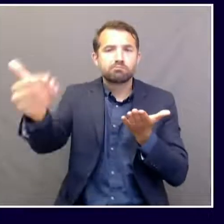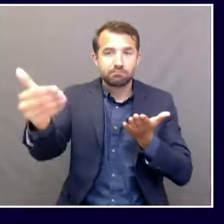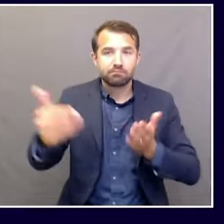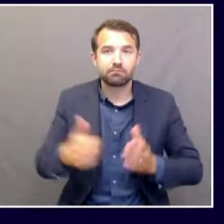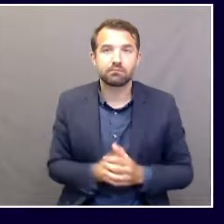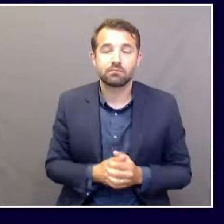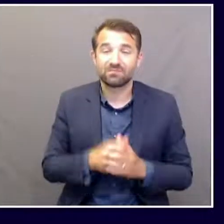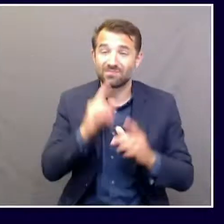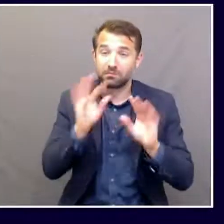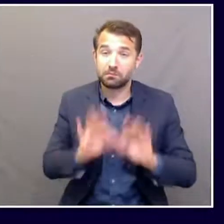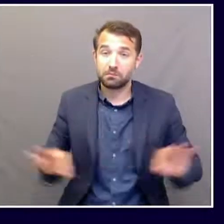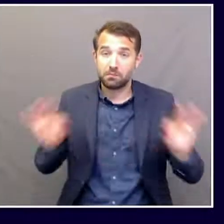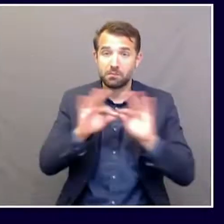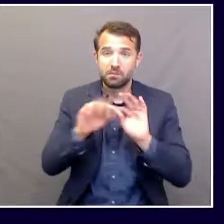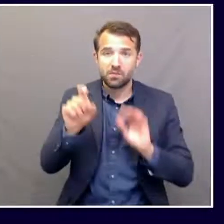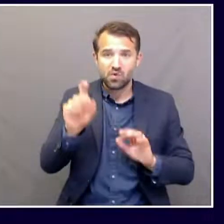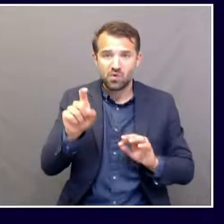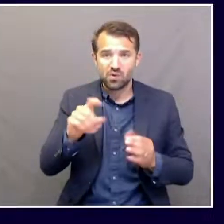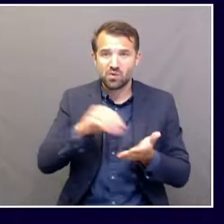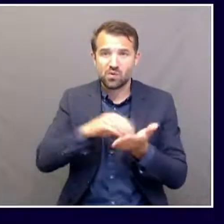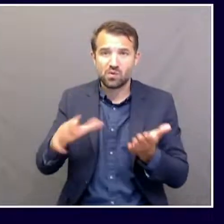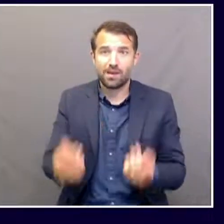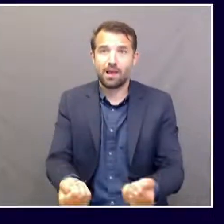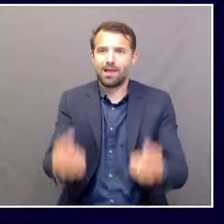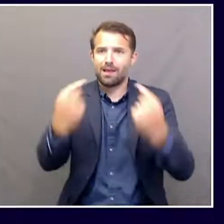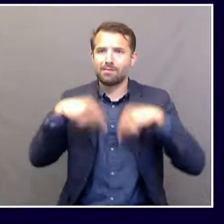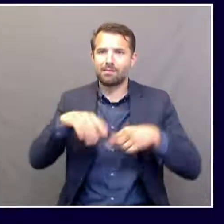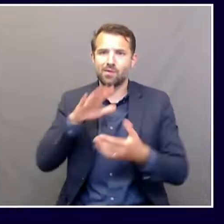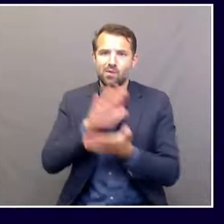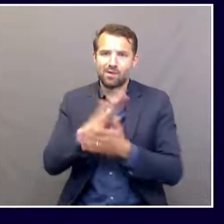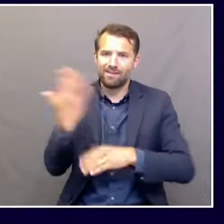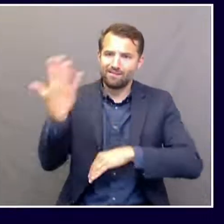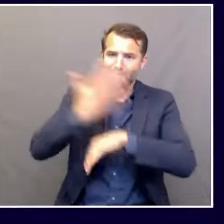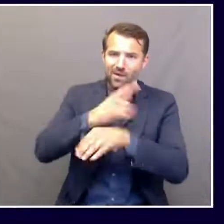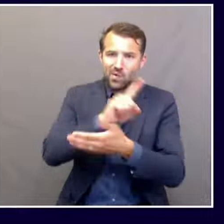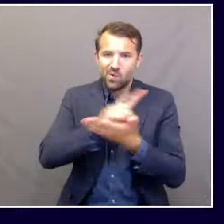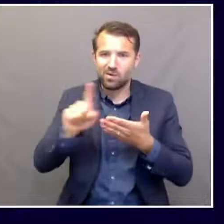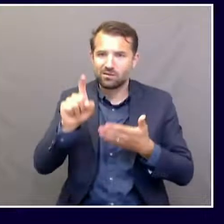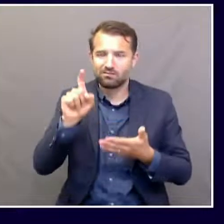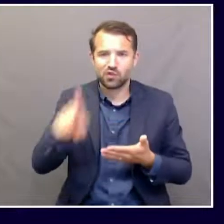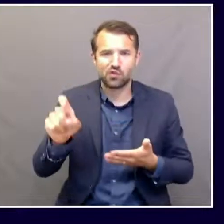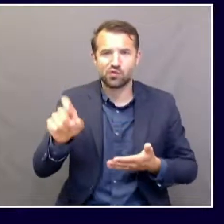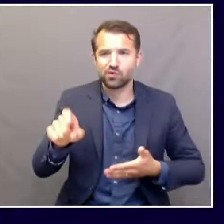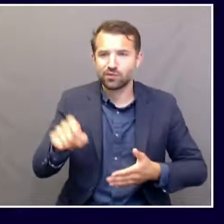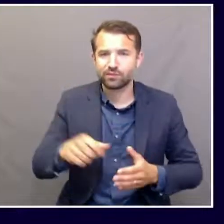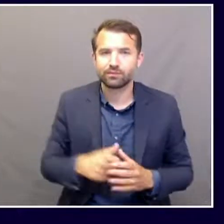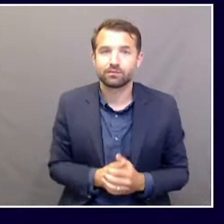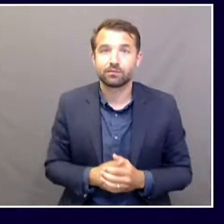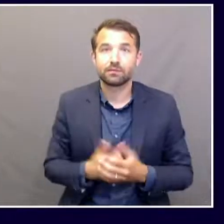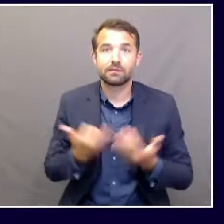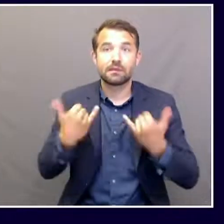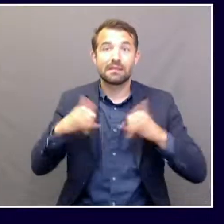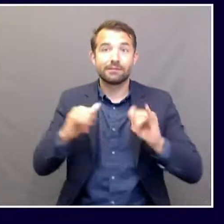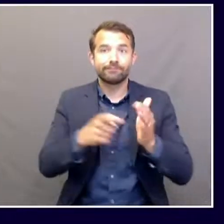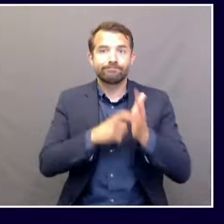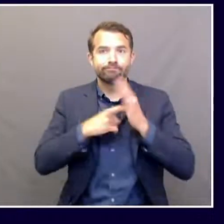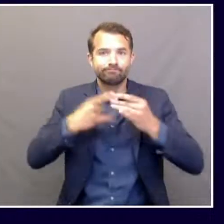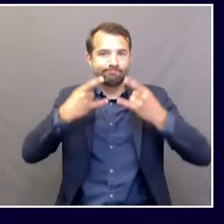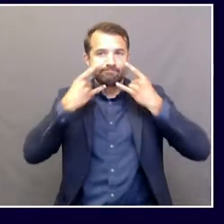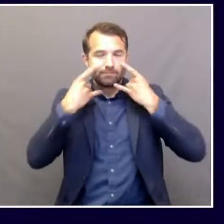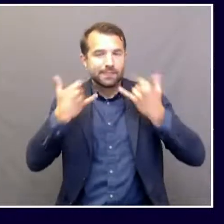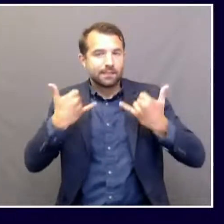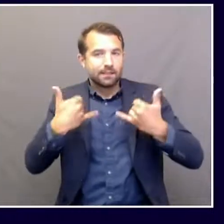that said, we currently do have a requirement for masks to be worn in childcare settings,